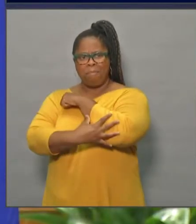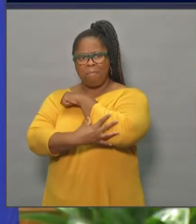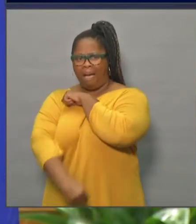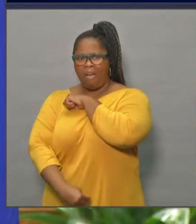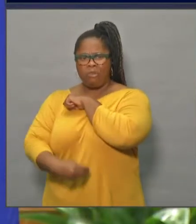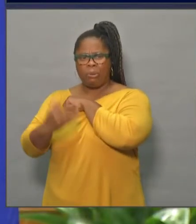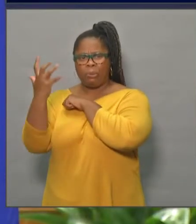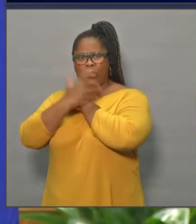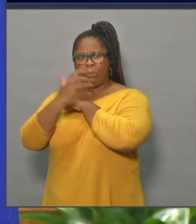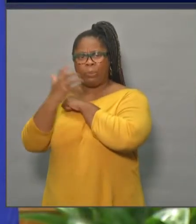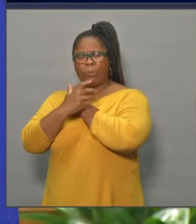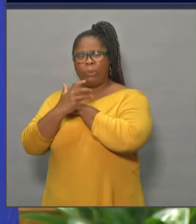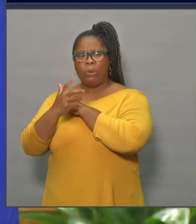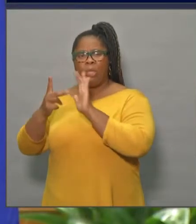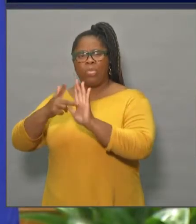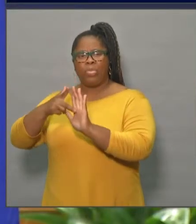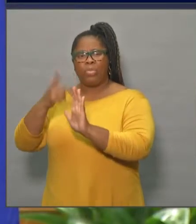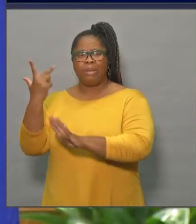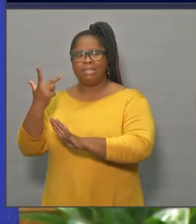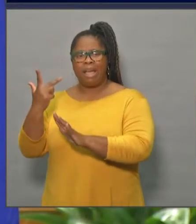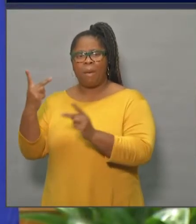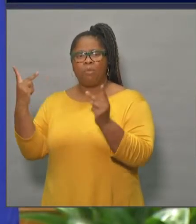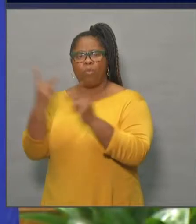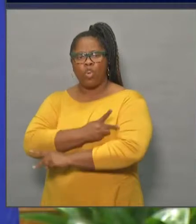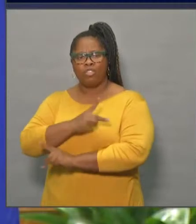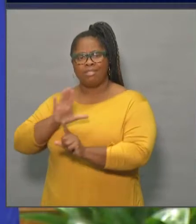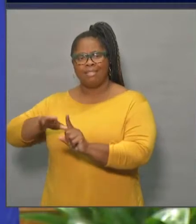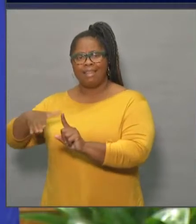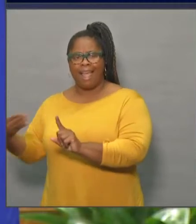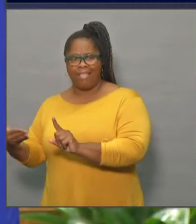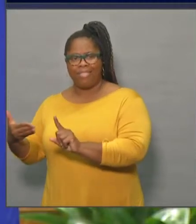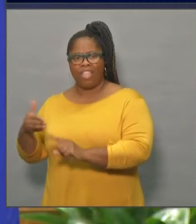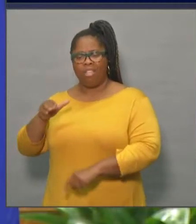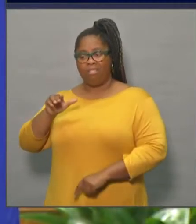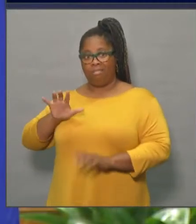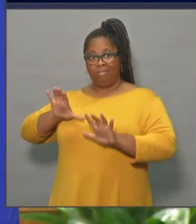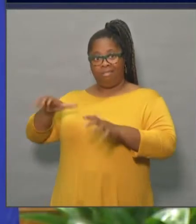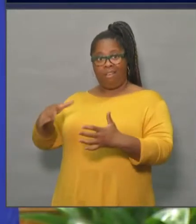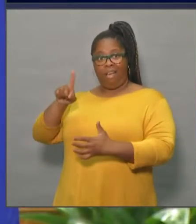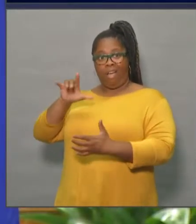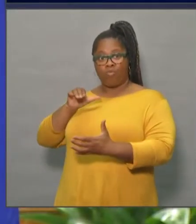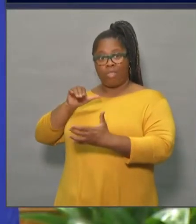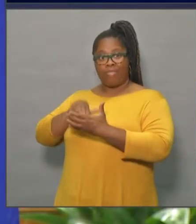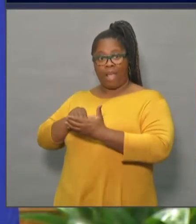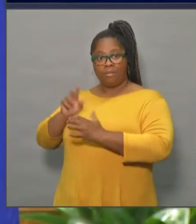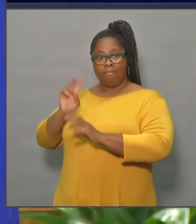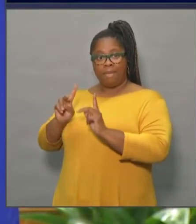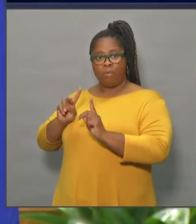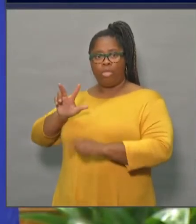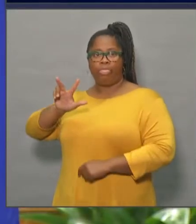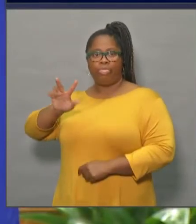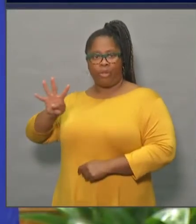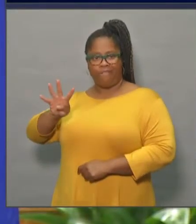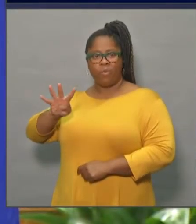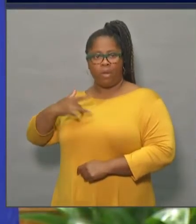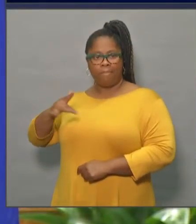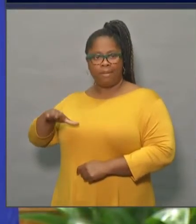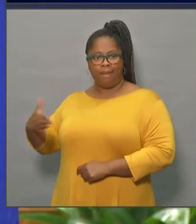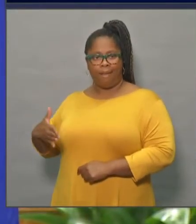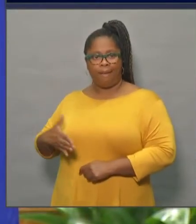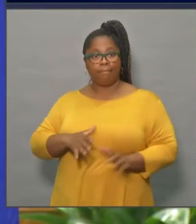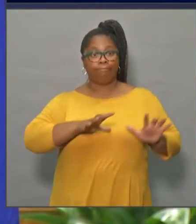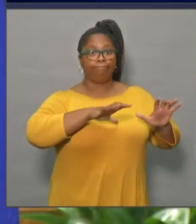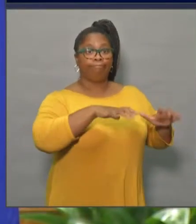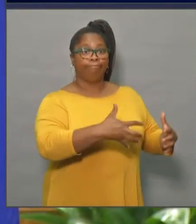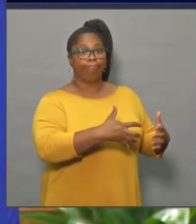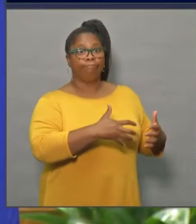have over 3 times the rate of deaths from COVID-19, 34 deaths per 100,000 people, compared with those people who are